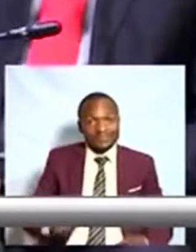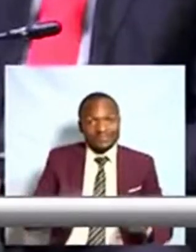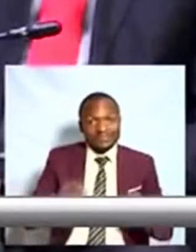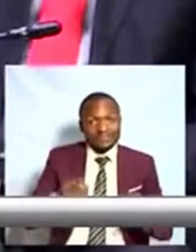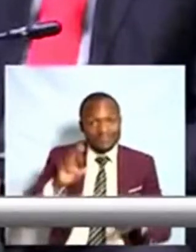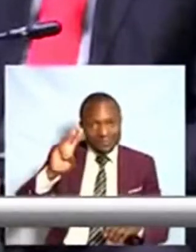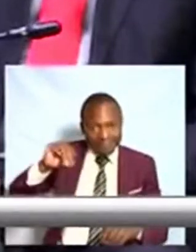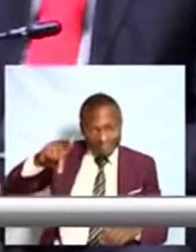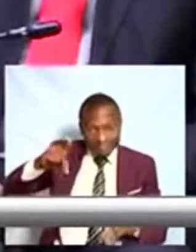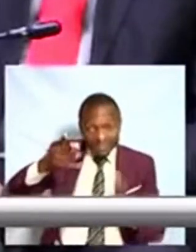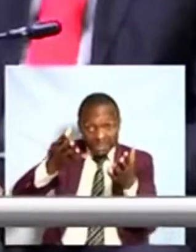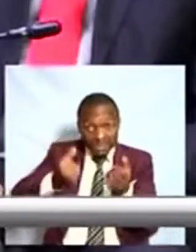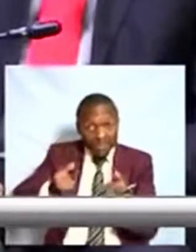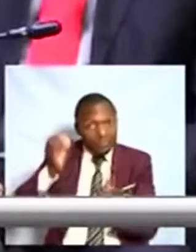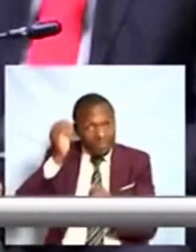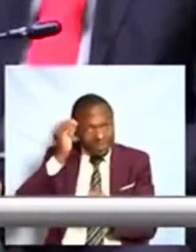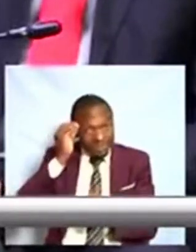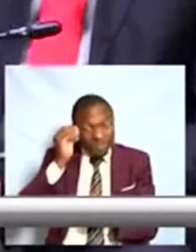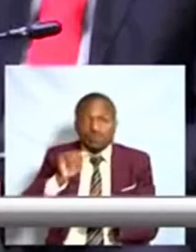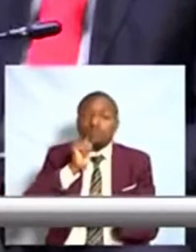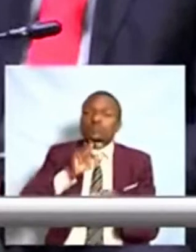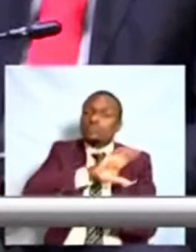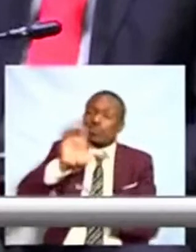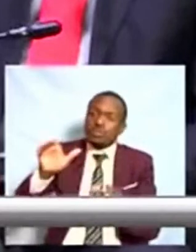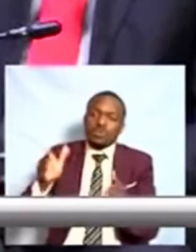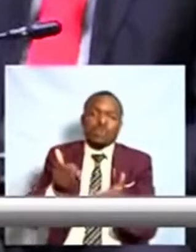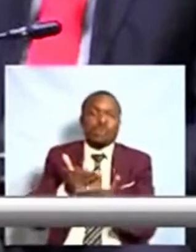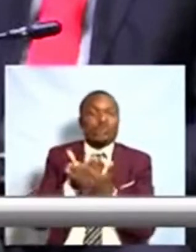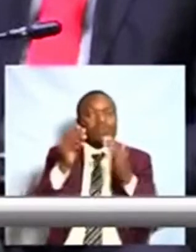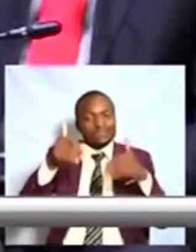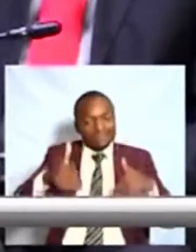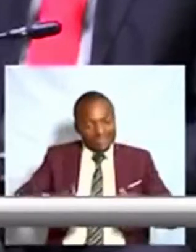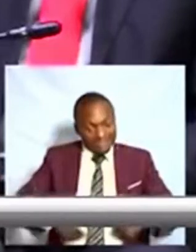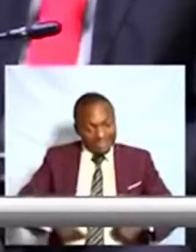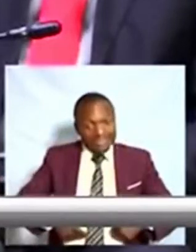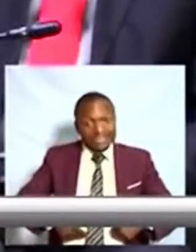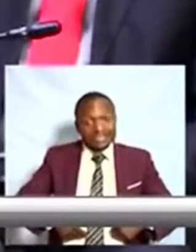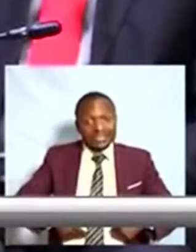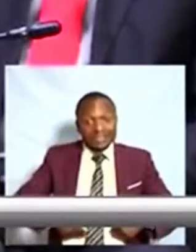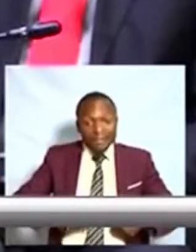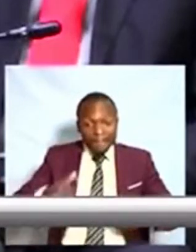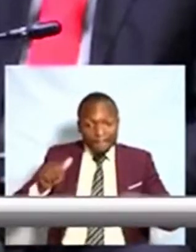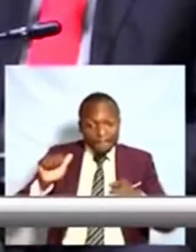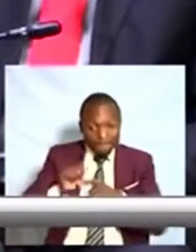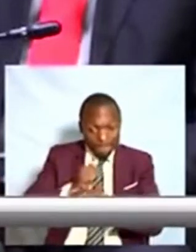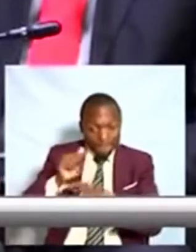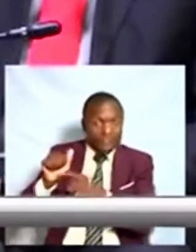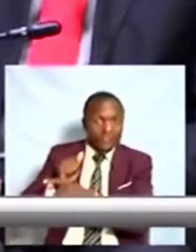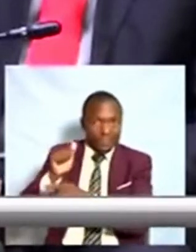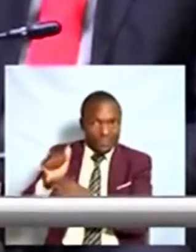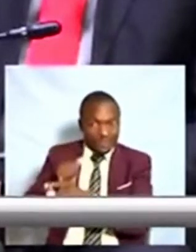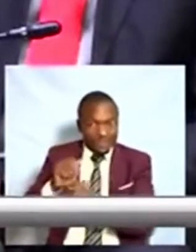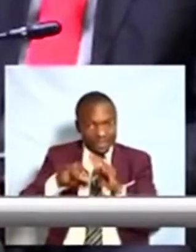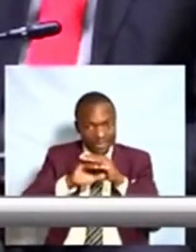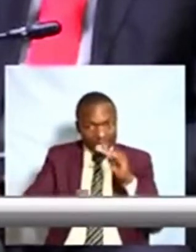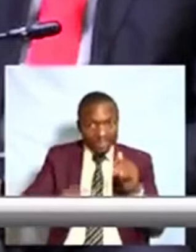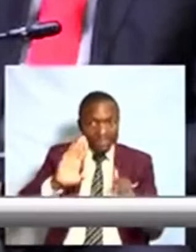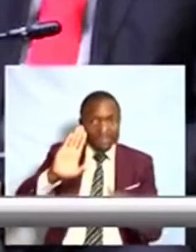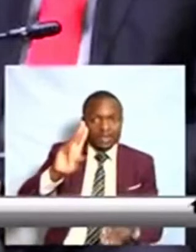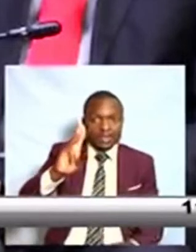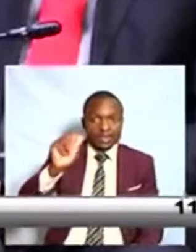of parliament may wish to note that not every youth, intern or apprentice under Wacha